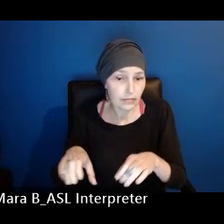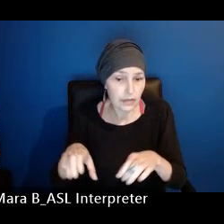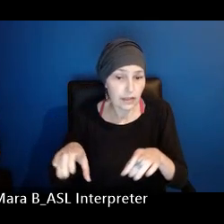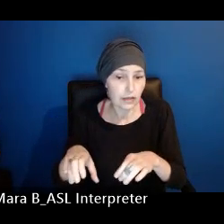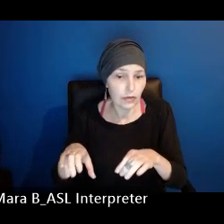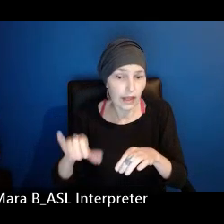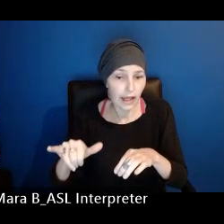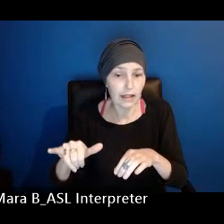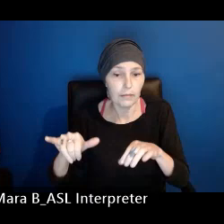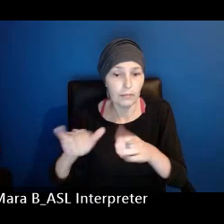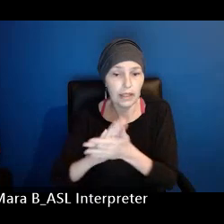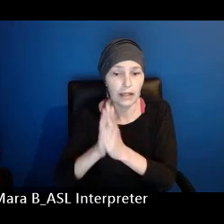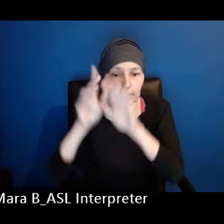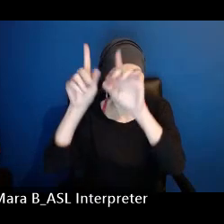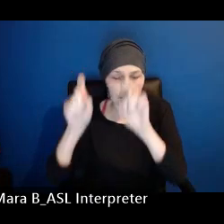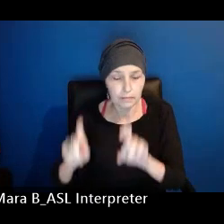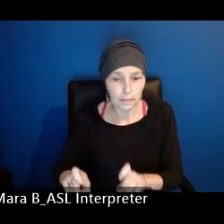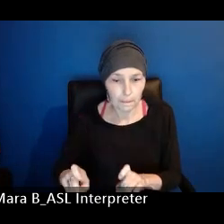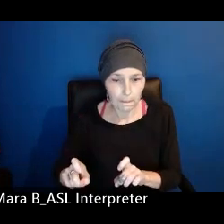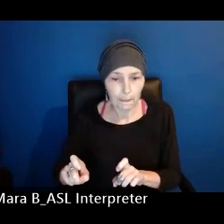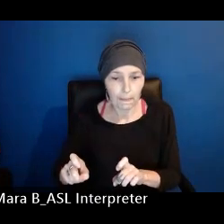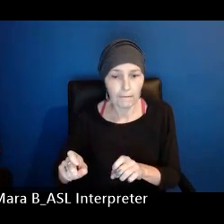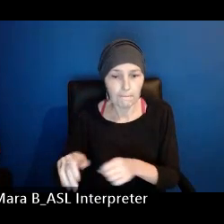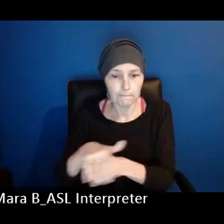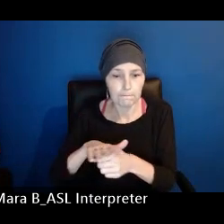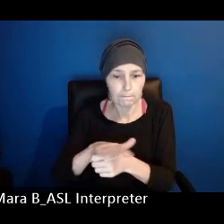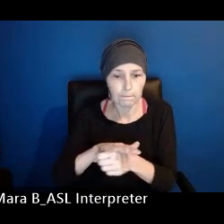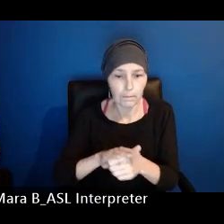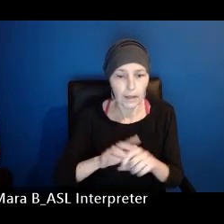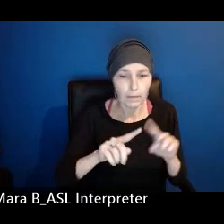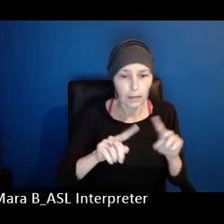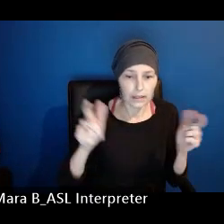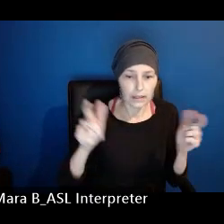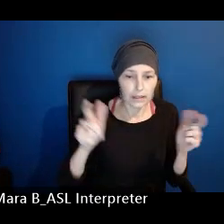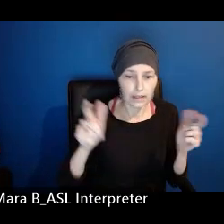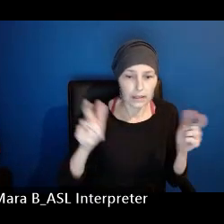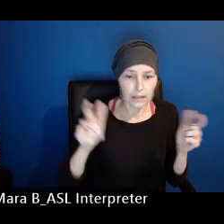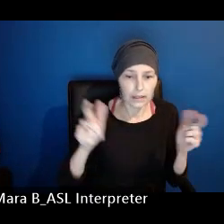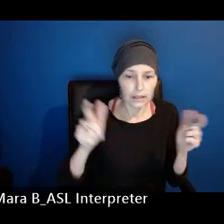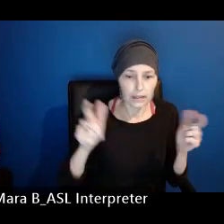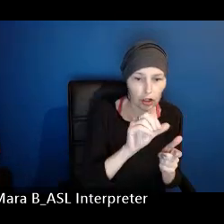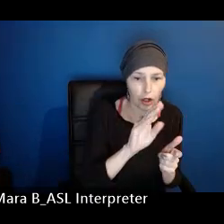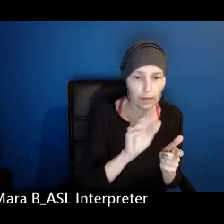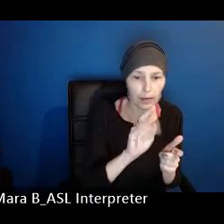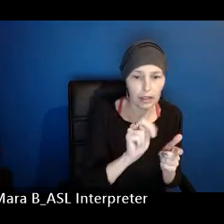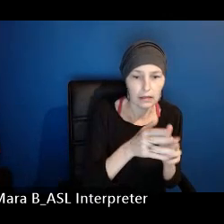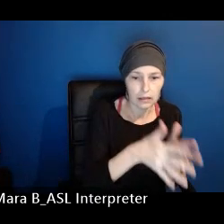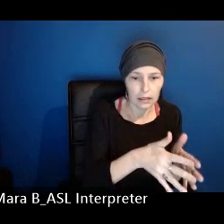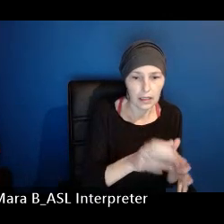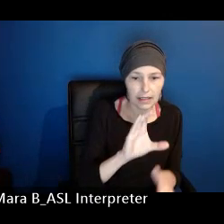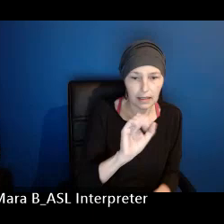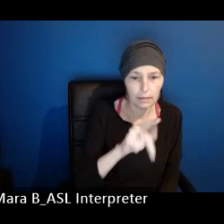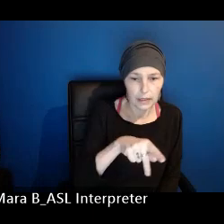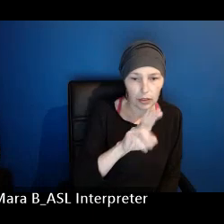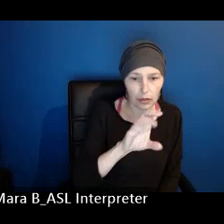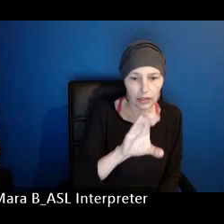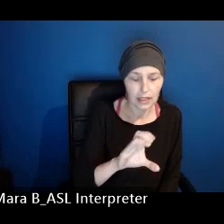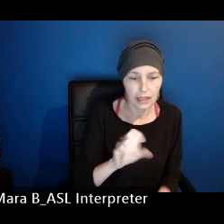in reducing our carbon footprint. I feel the CPUC can explore public